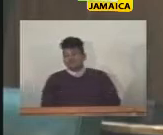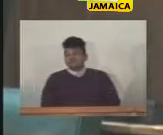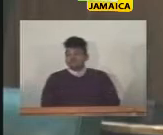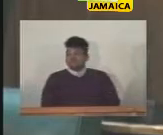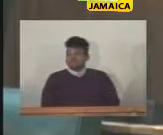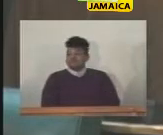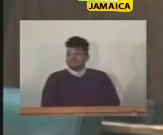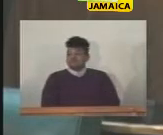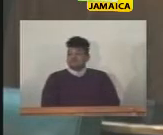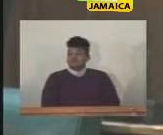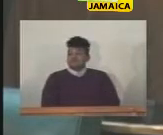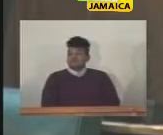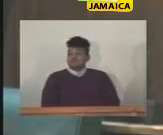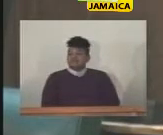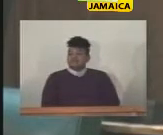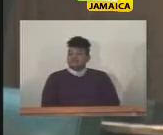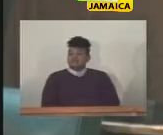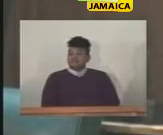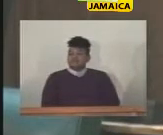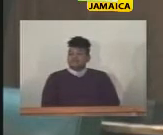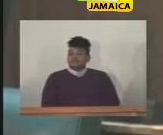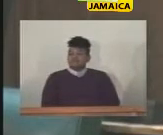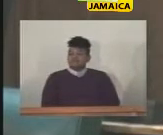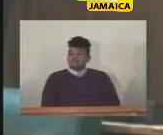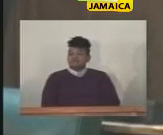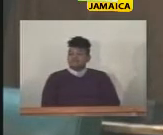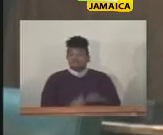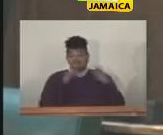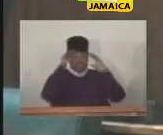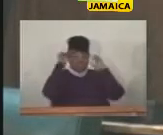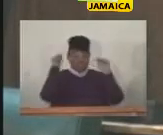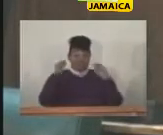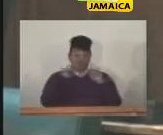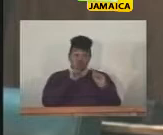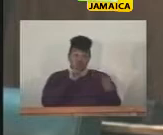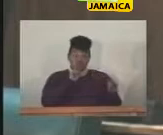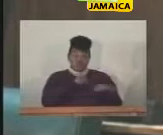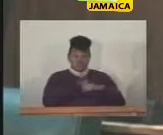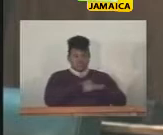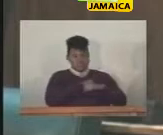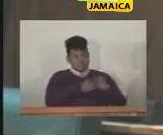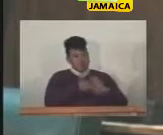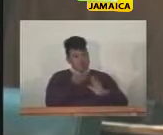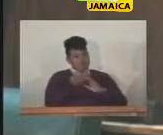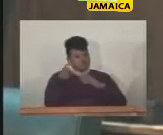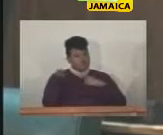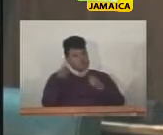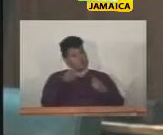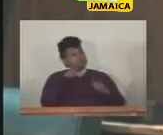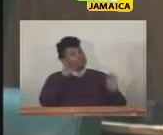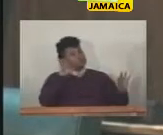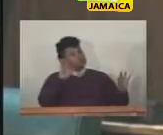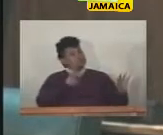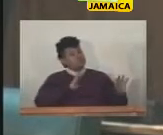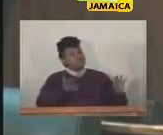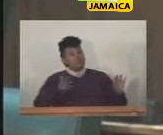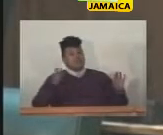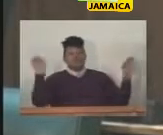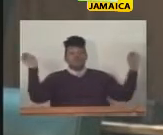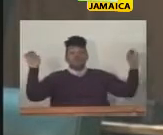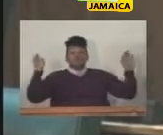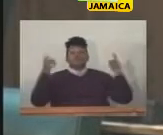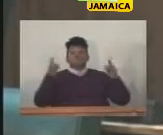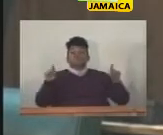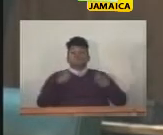Mr. President, reports on the security operations to date are that they are going well. The state of emergency has resulted